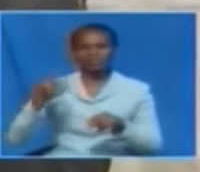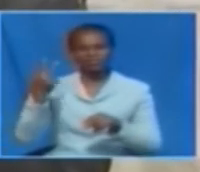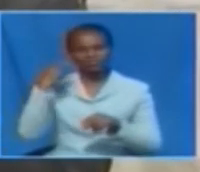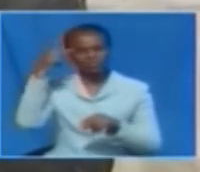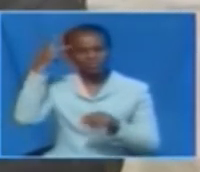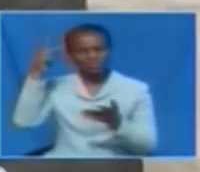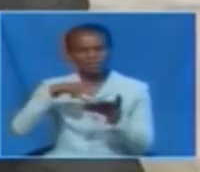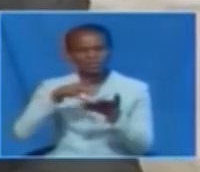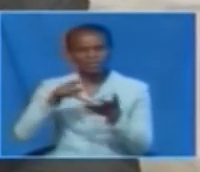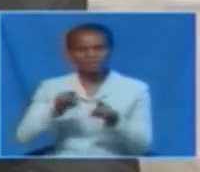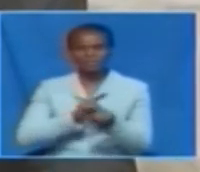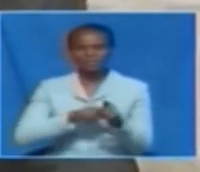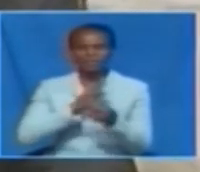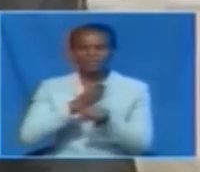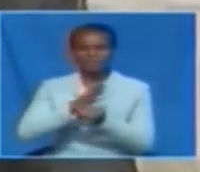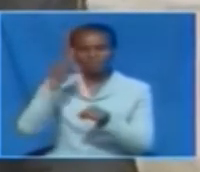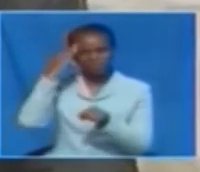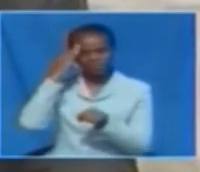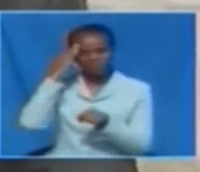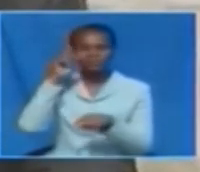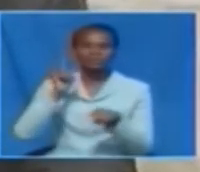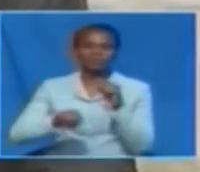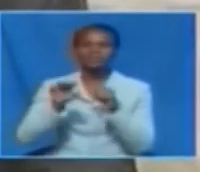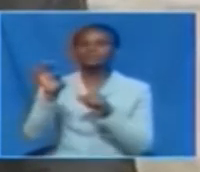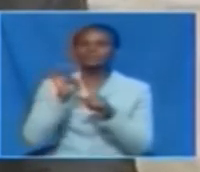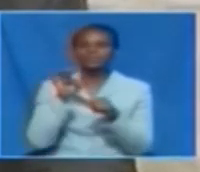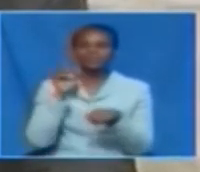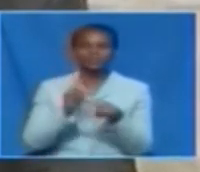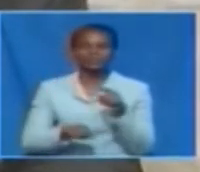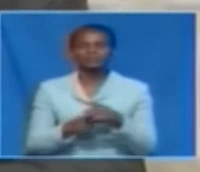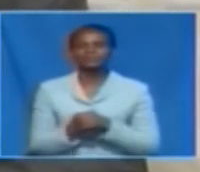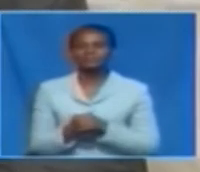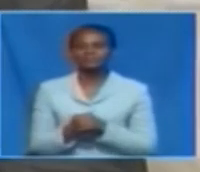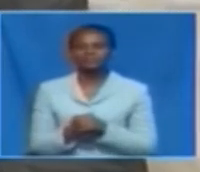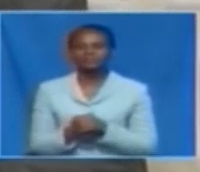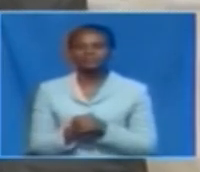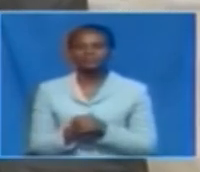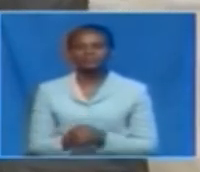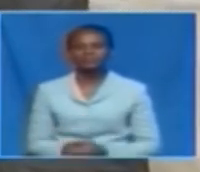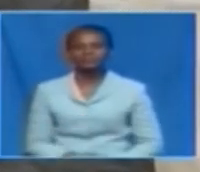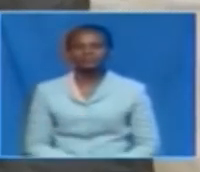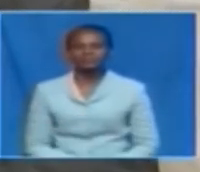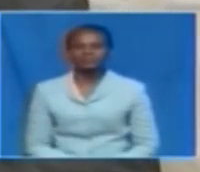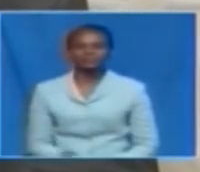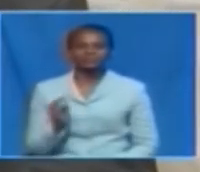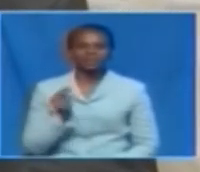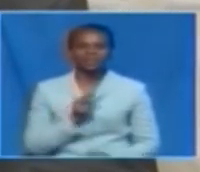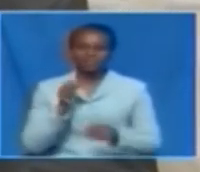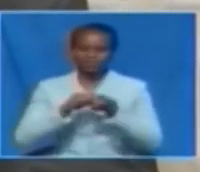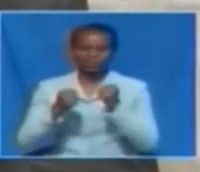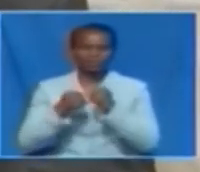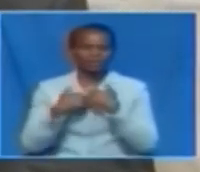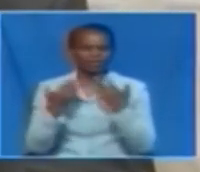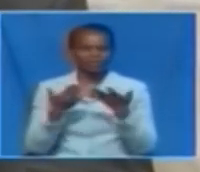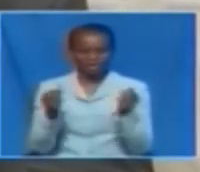parties, then once we find out that he's not a candidate for us. Listen, we do not have a problem